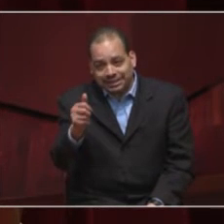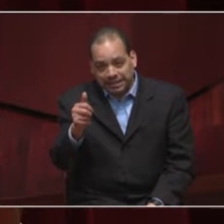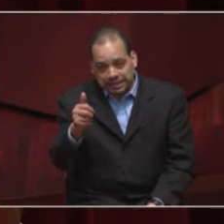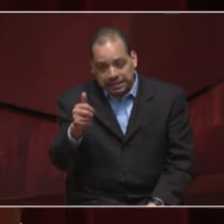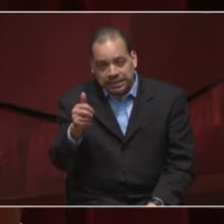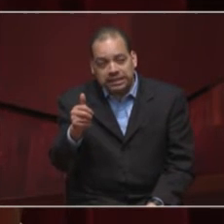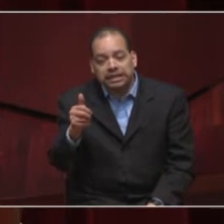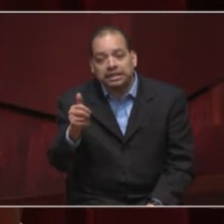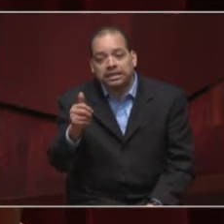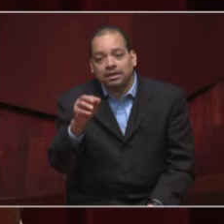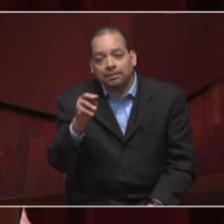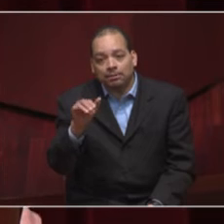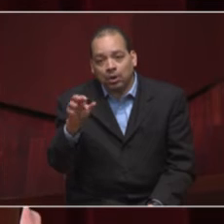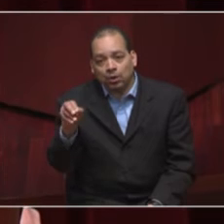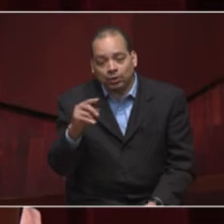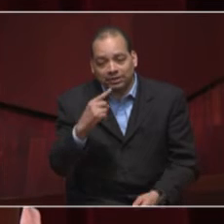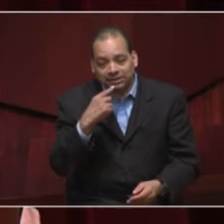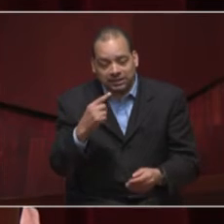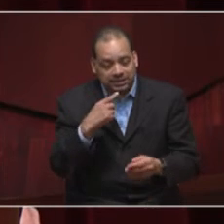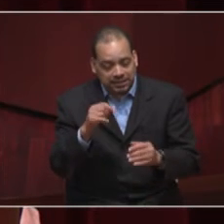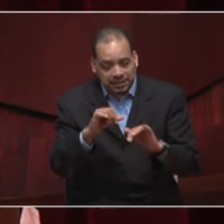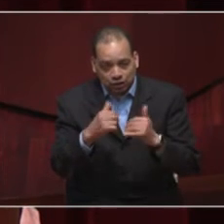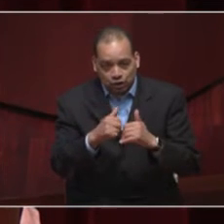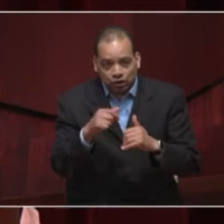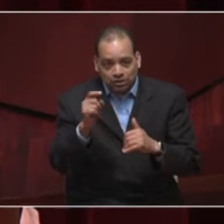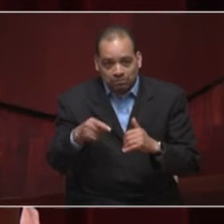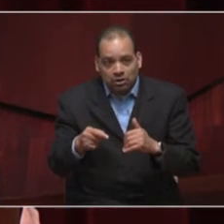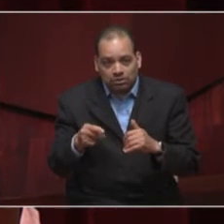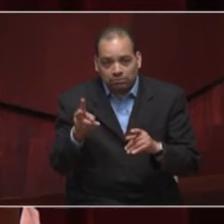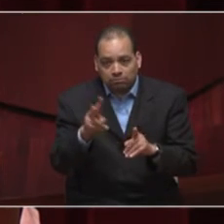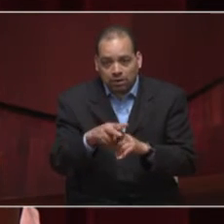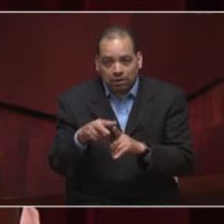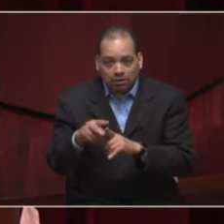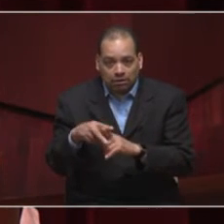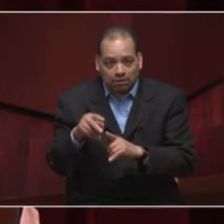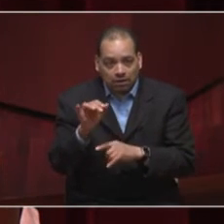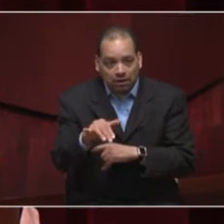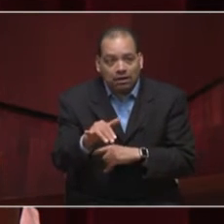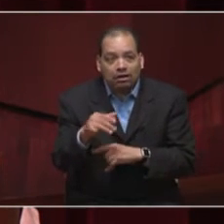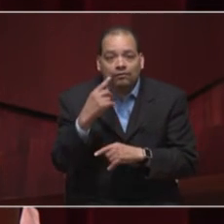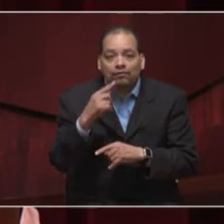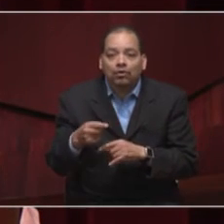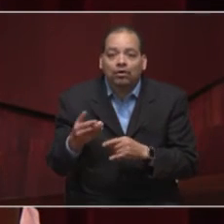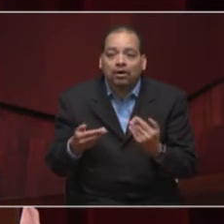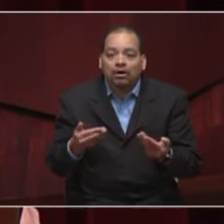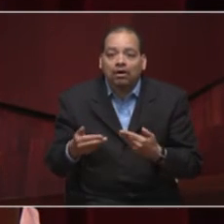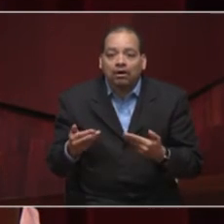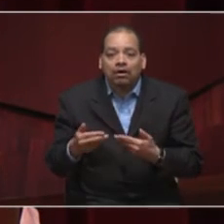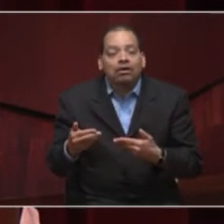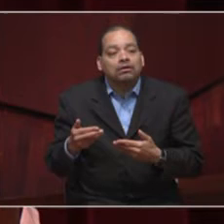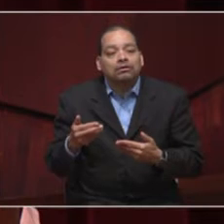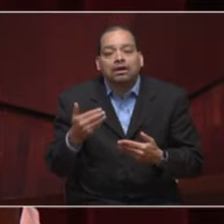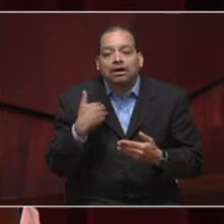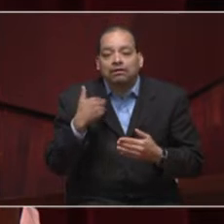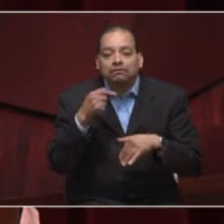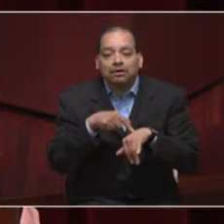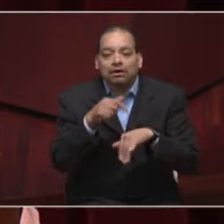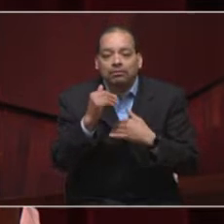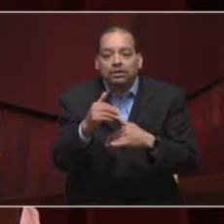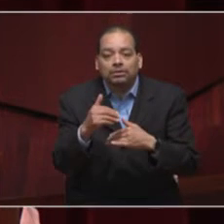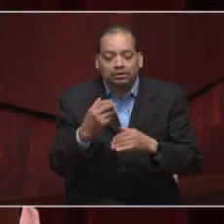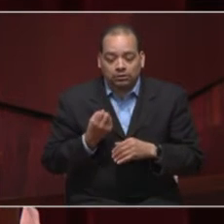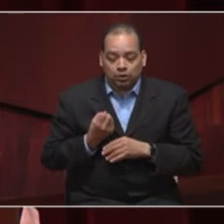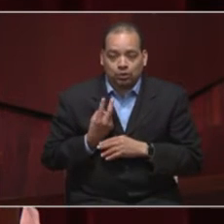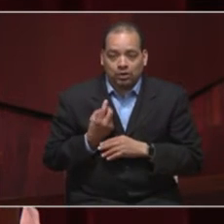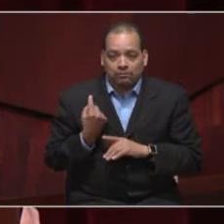Agencies must apply this occupational series to covered positions within 12 months of the date of issuance. That may be what the